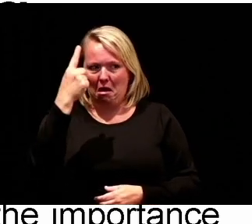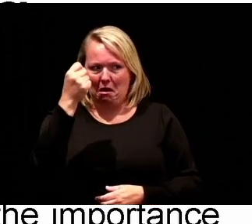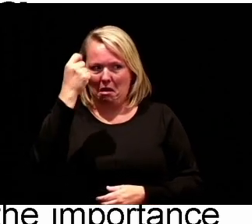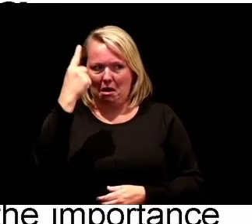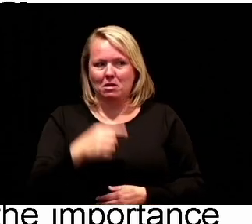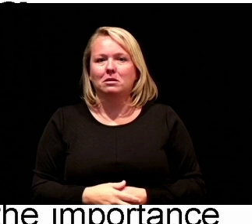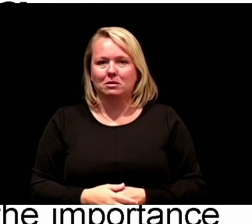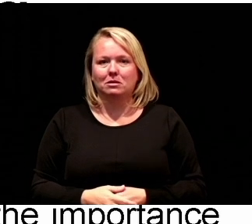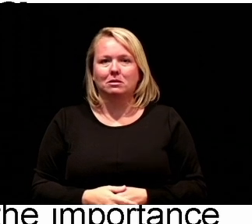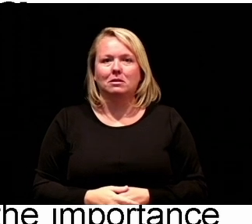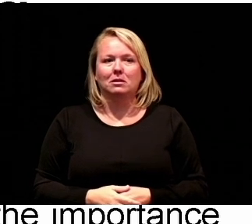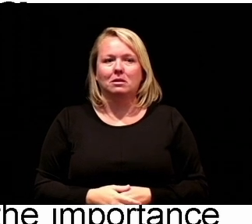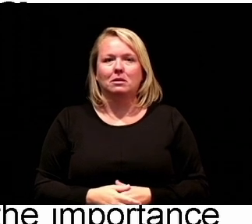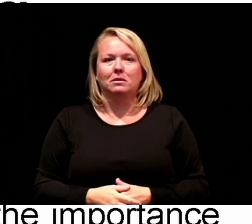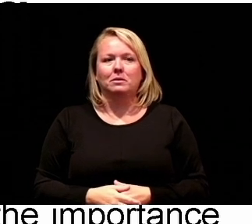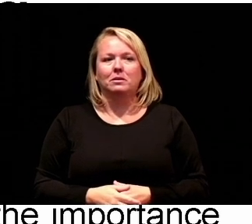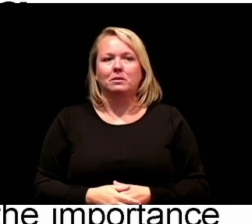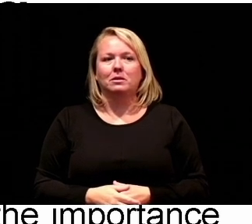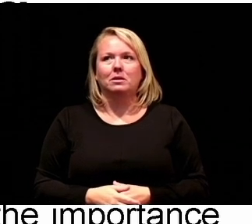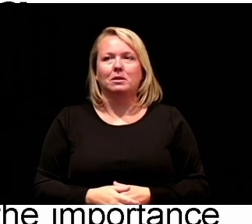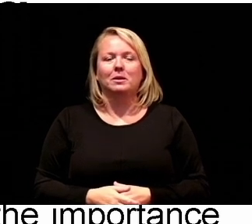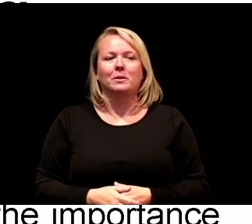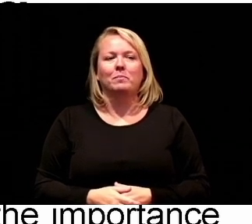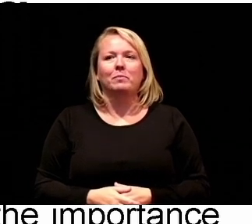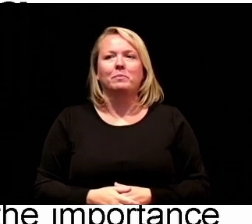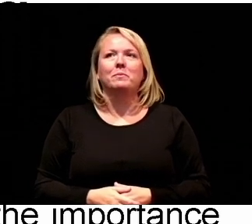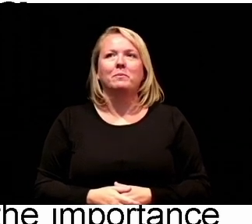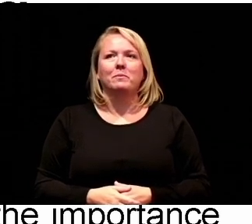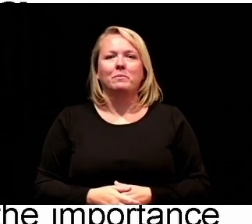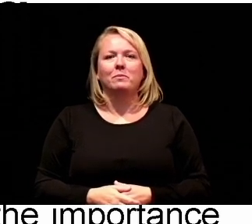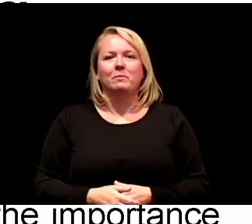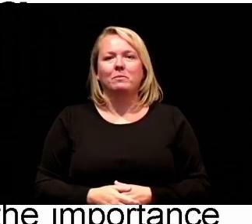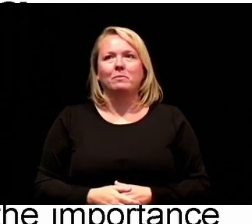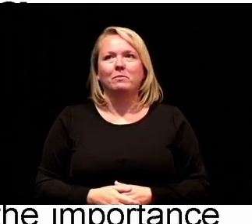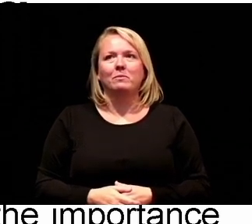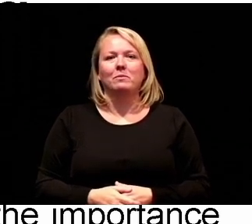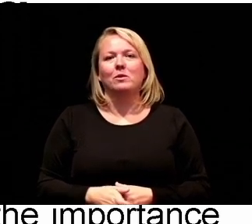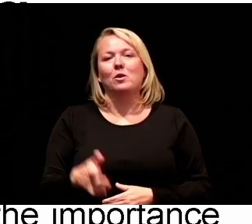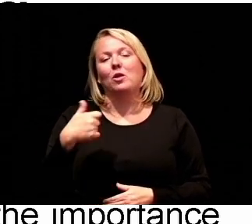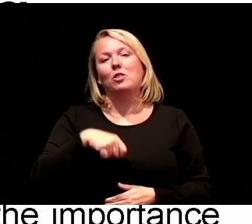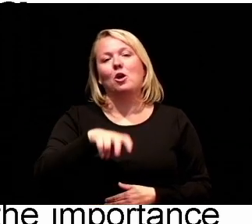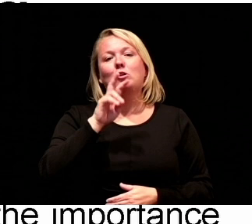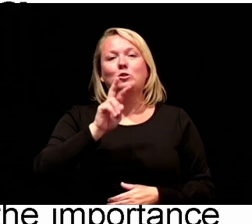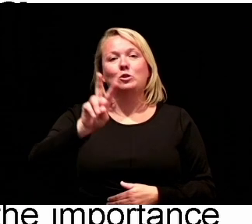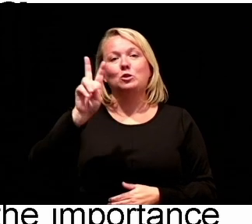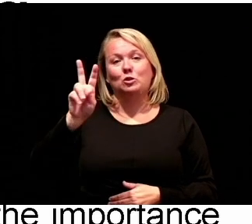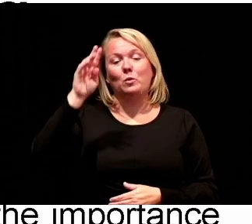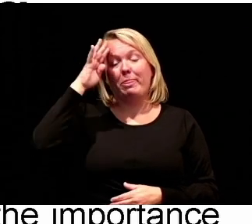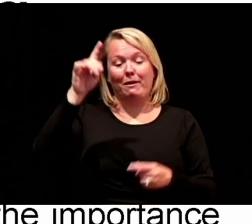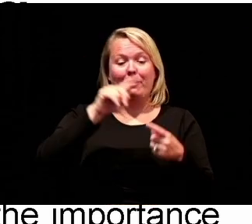provide some rules for the investigators on what to look for in situations involving criminal records.